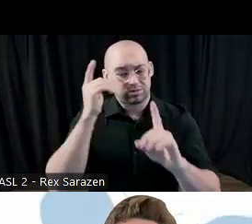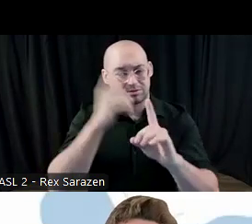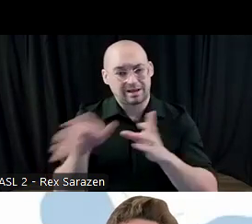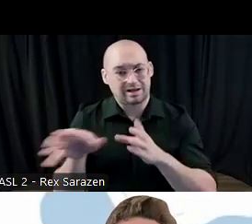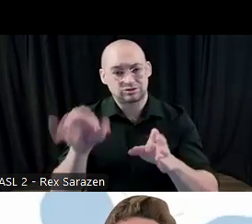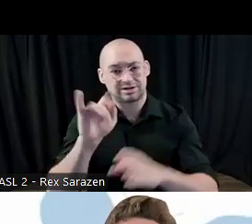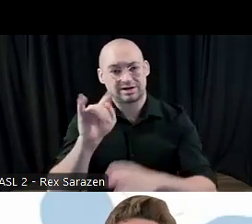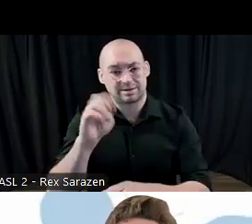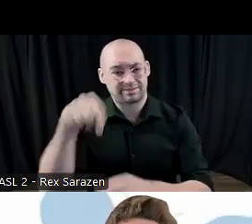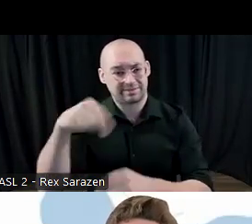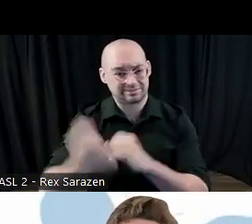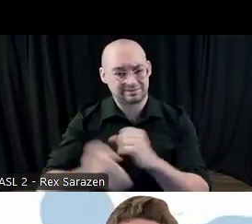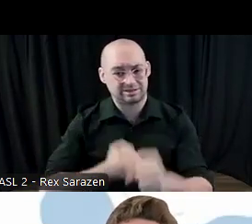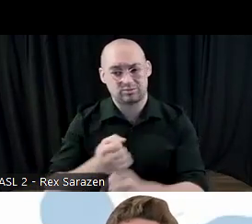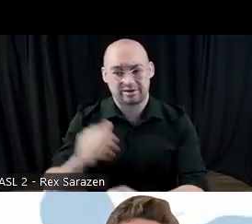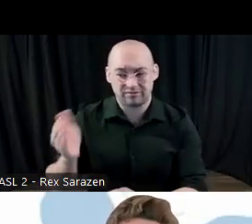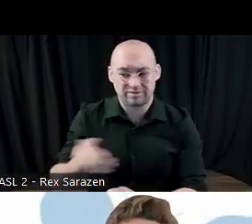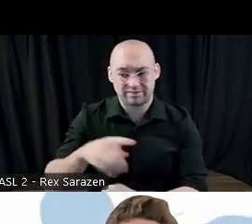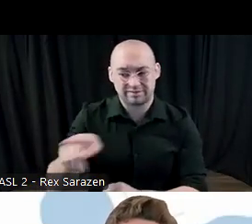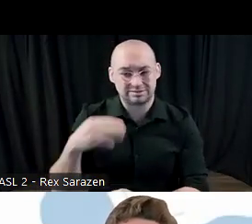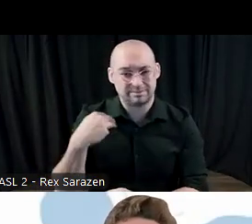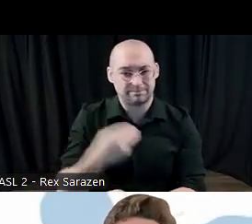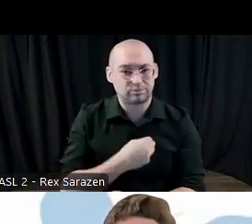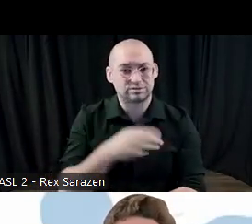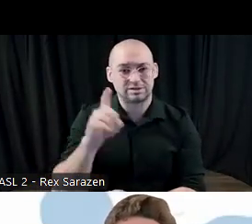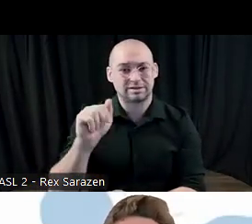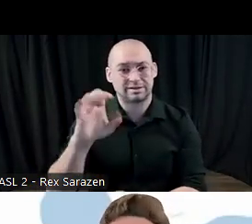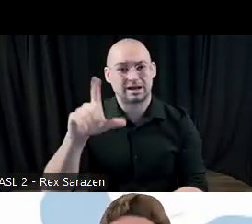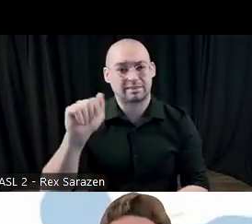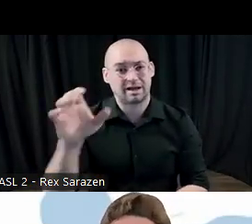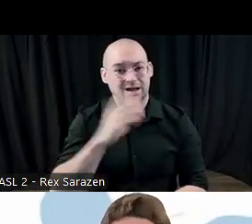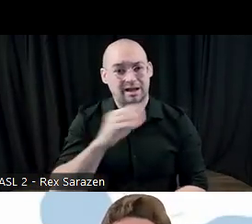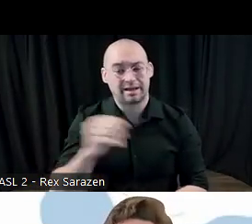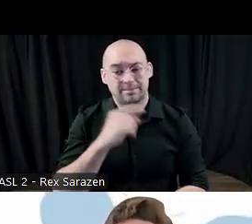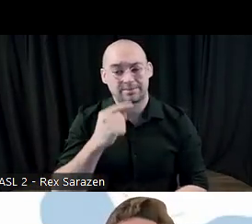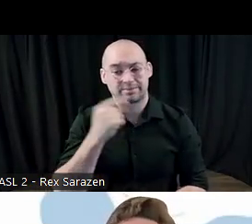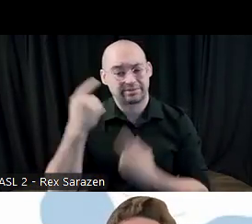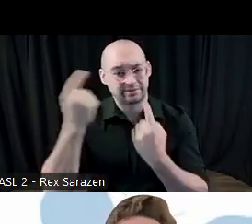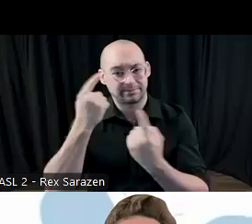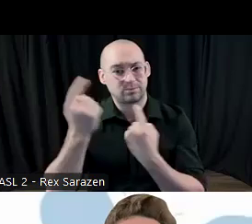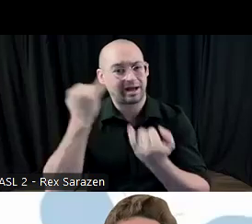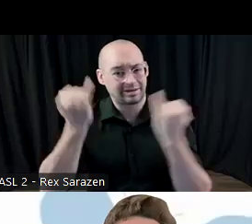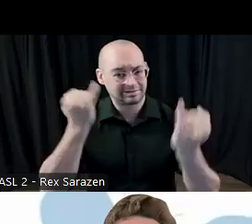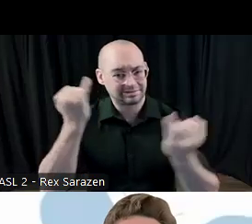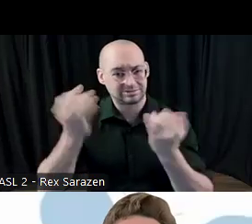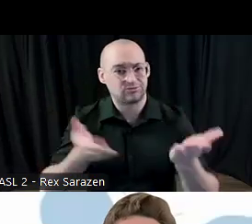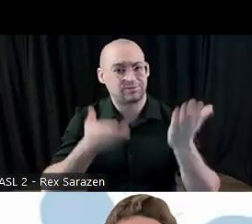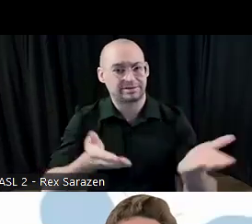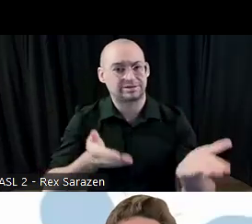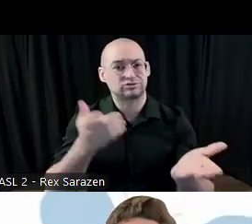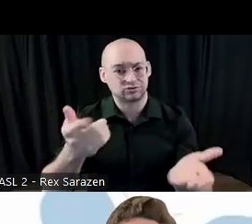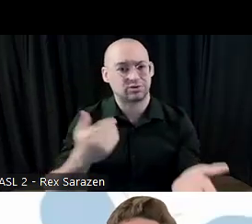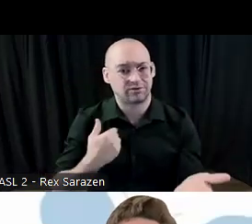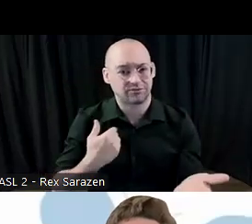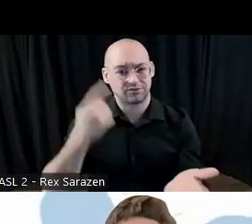year. We invite the members of the DACLAC and the public to consider what ideas and recommendations you have for